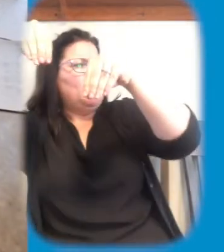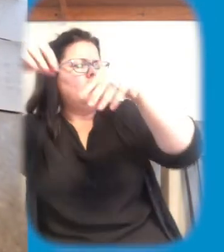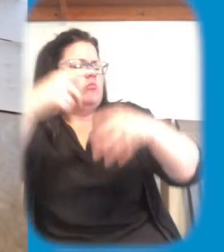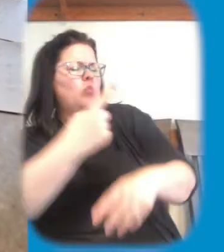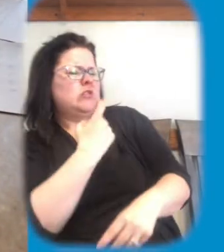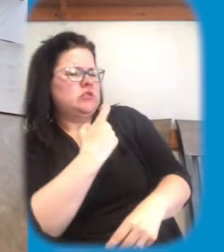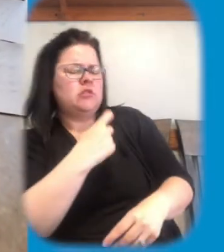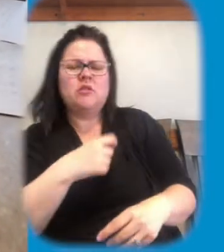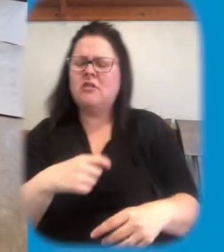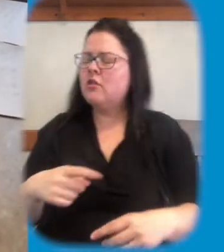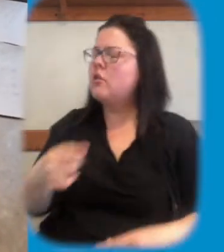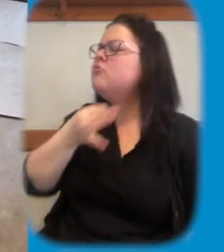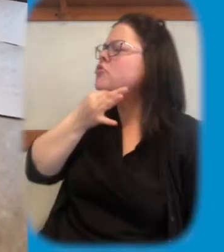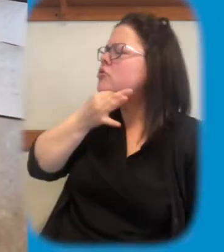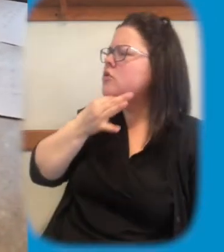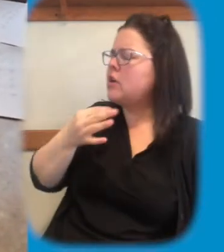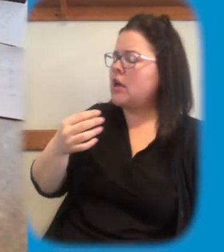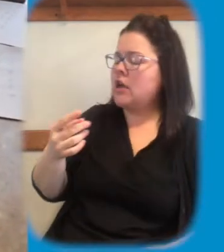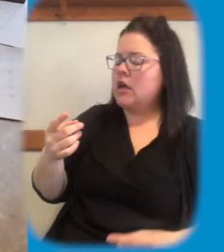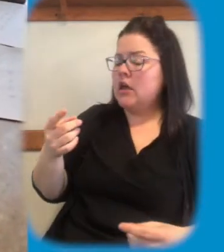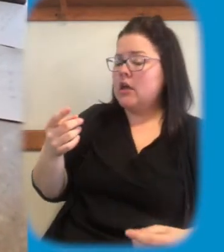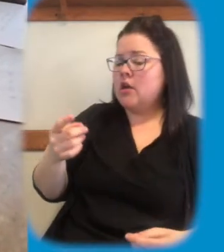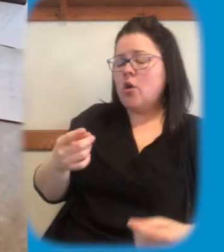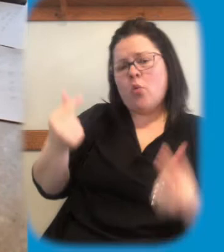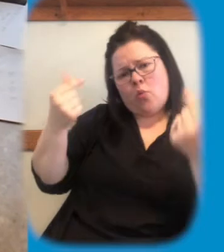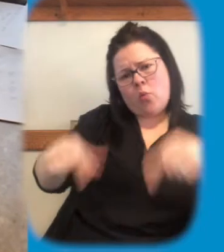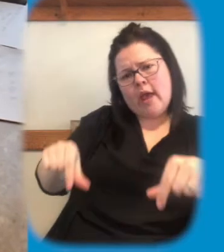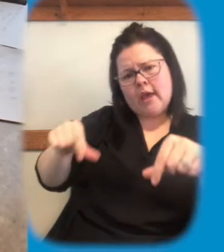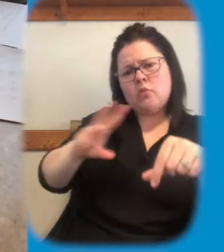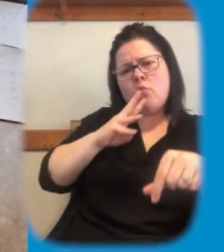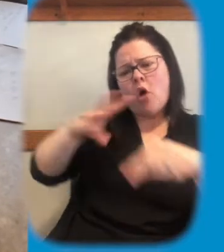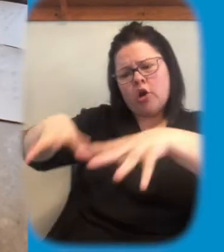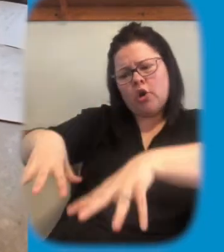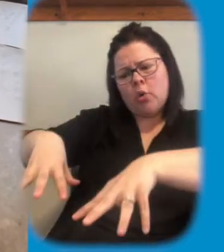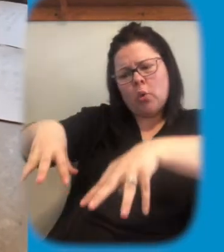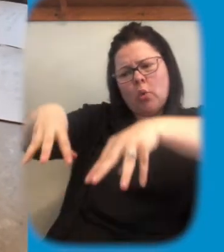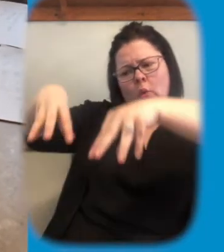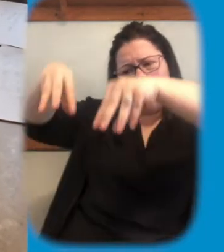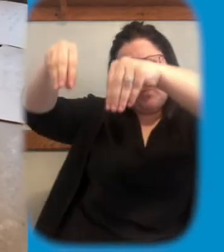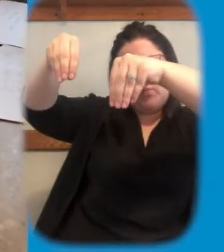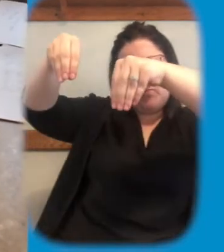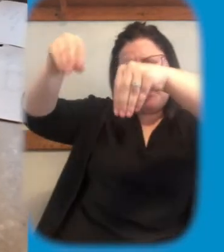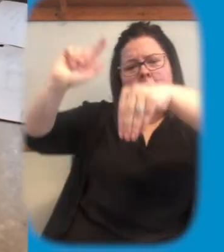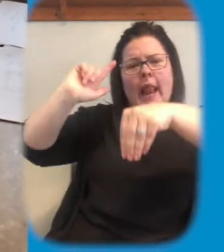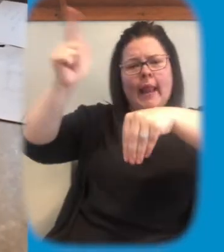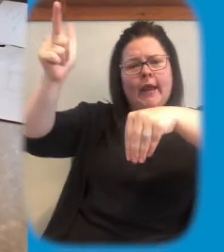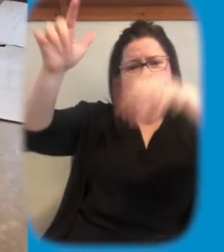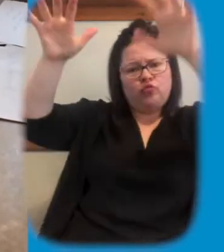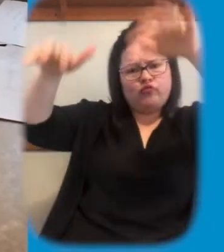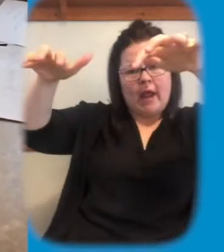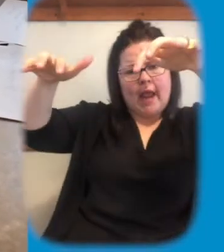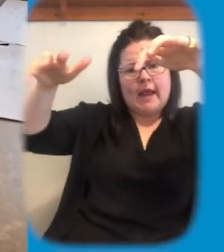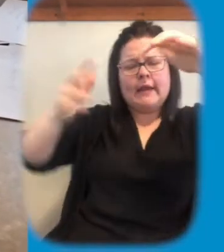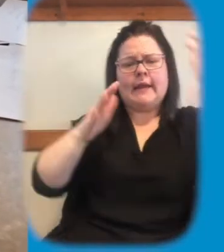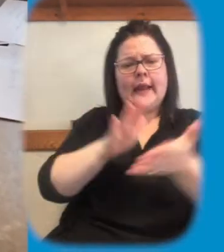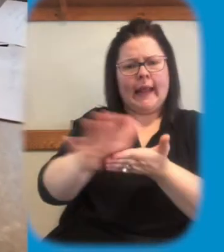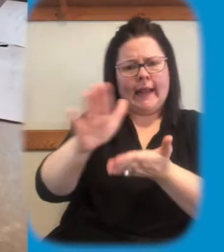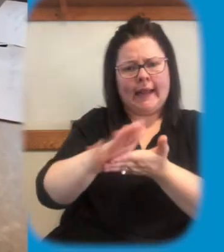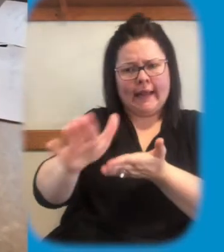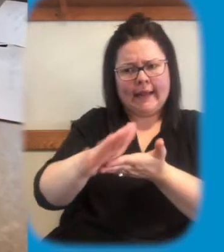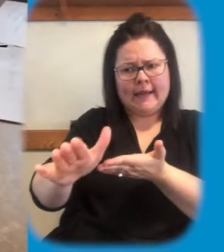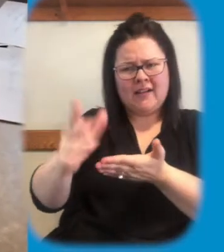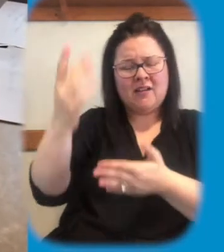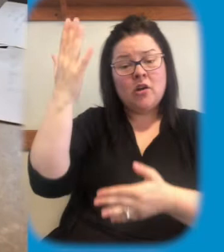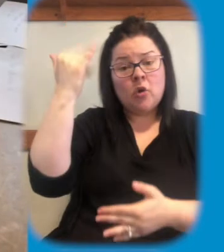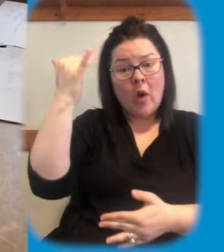If dirty water evaporates, I think it will come down as clean water. Because